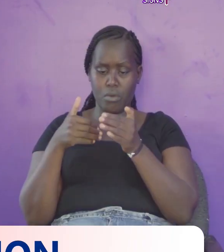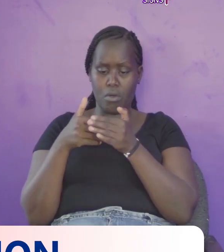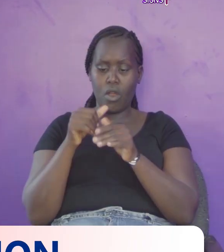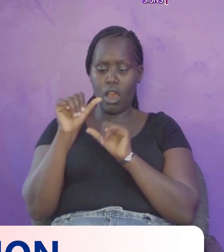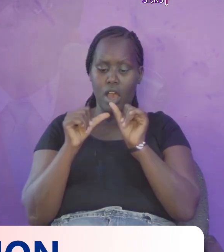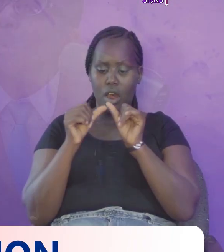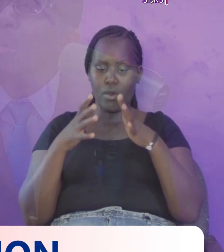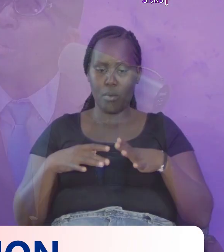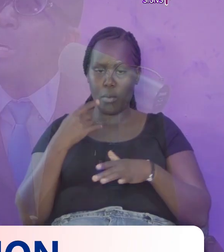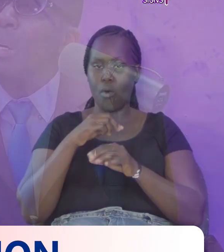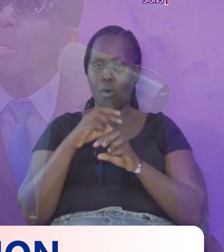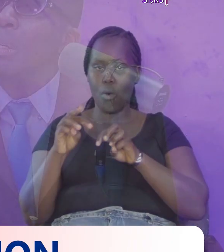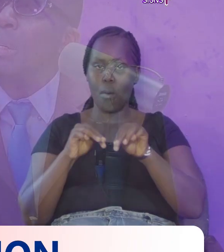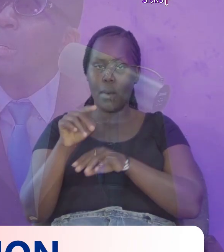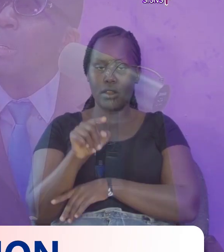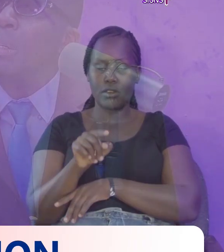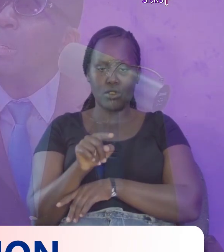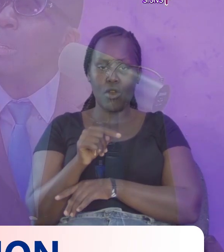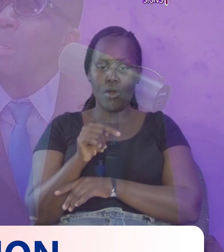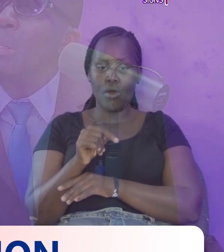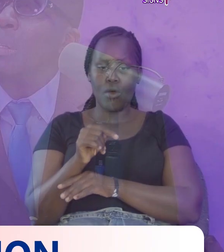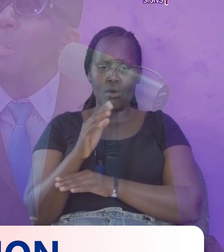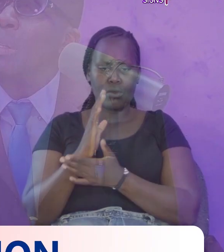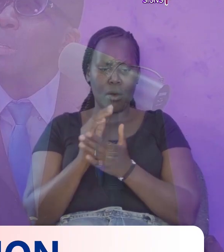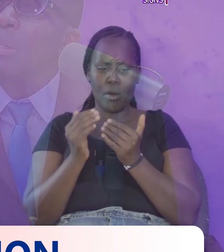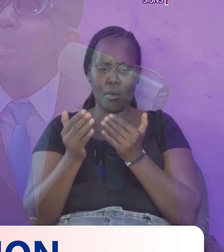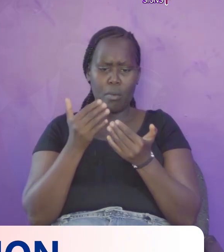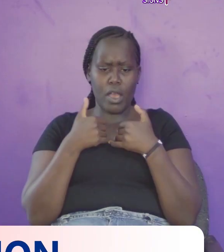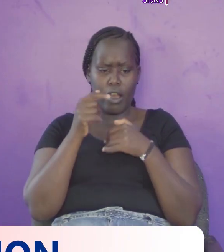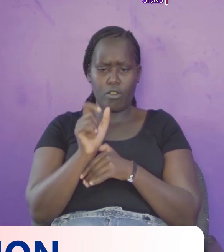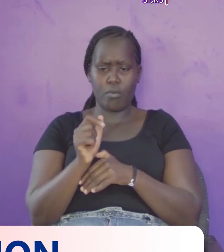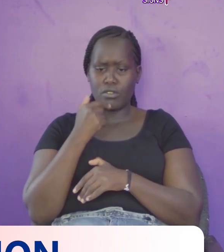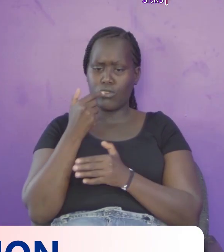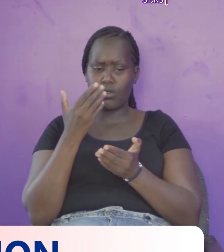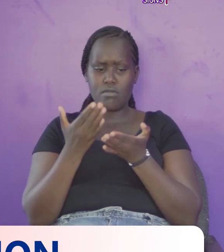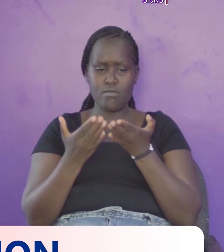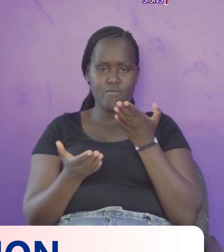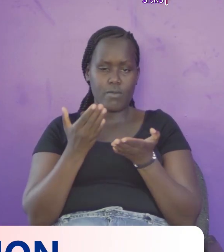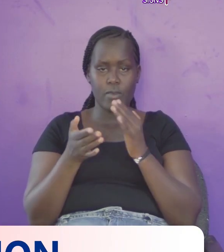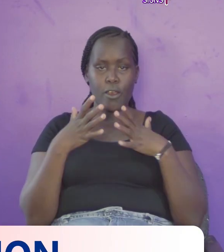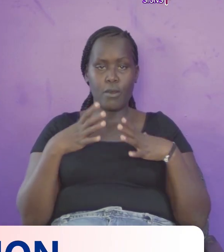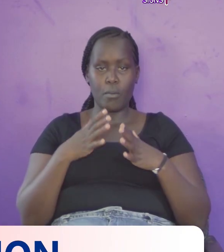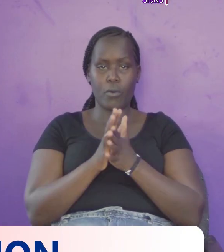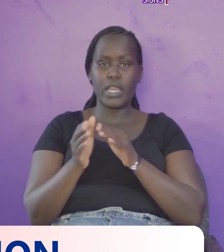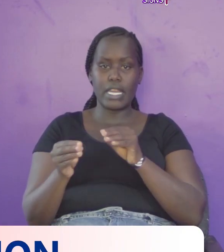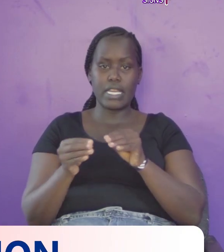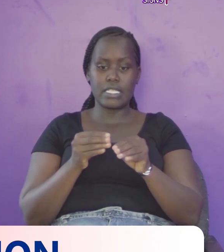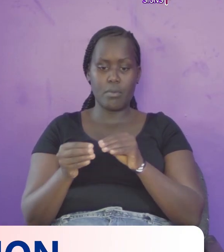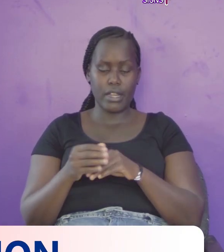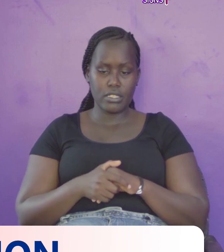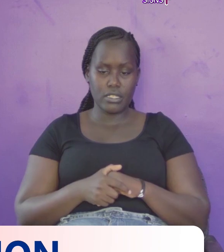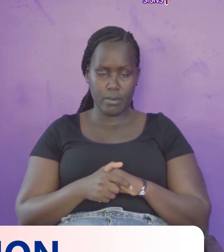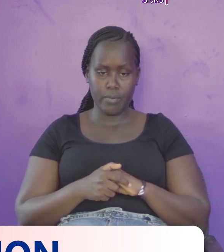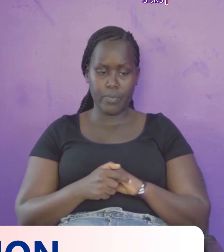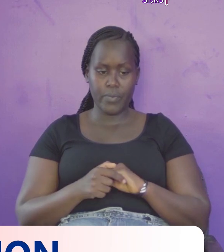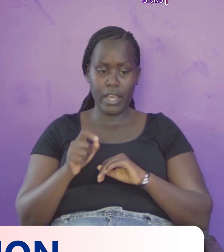people that manage you, Yeah. honestly, you should be having somebody who can be very fair to the people with disabilities. And when they said that to